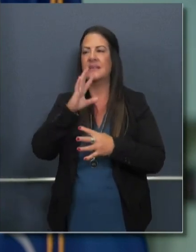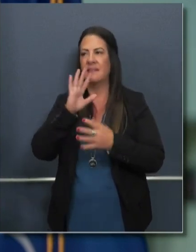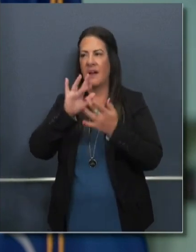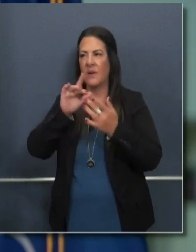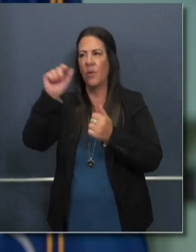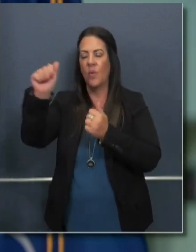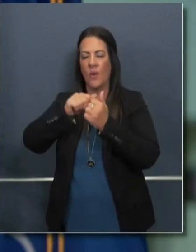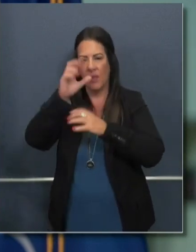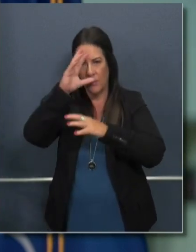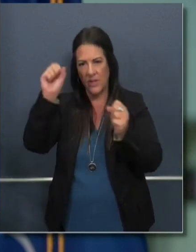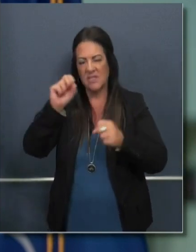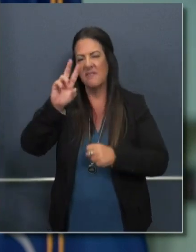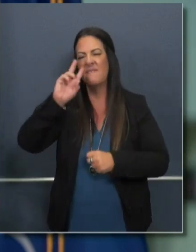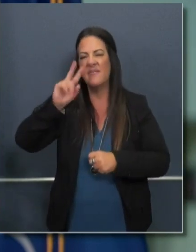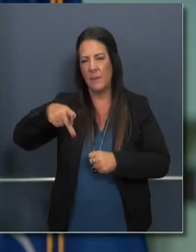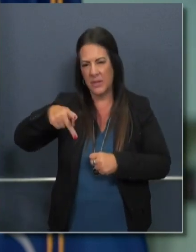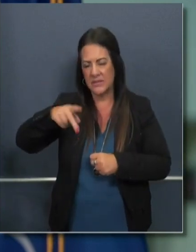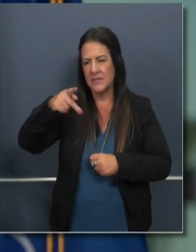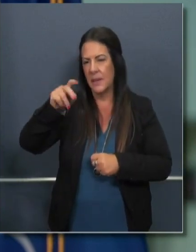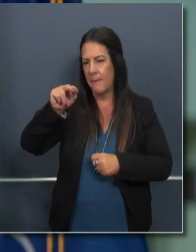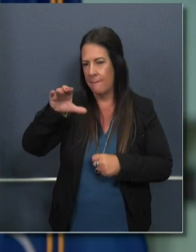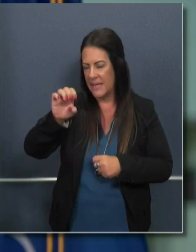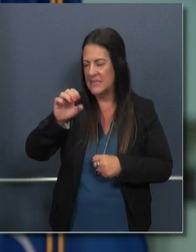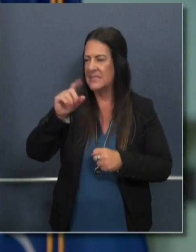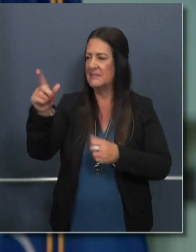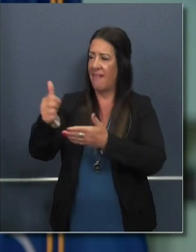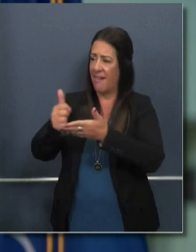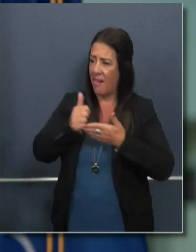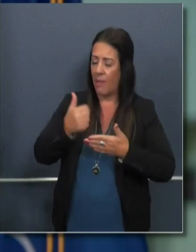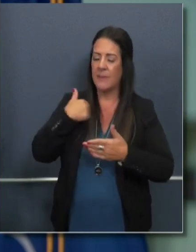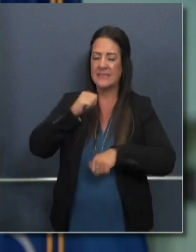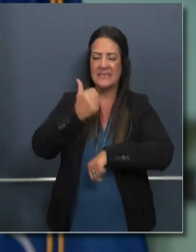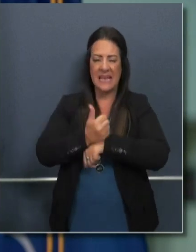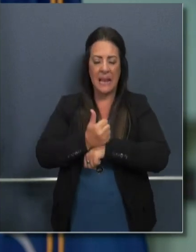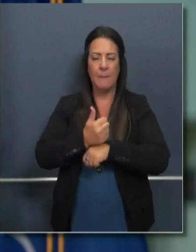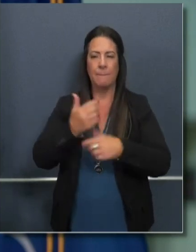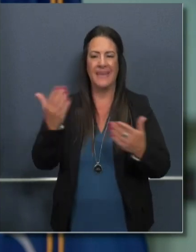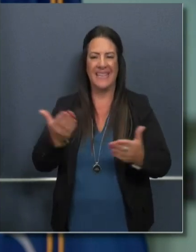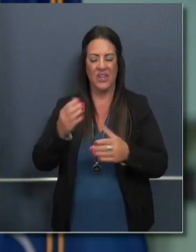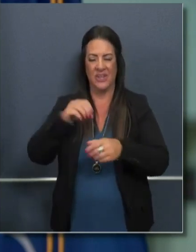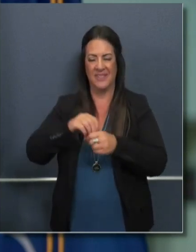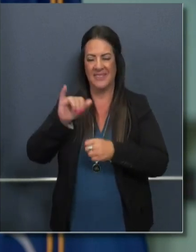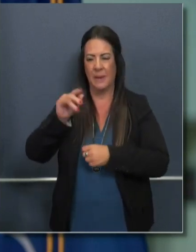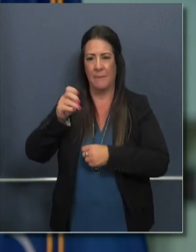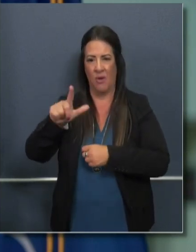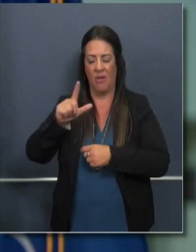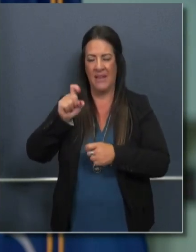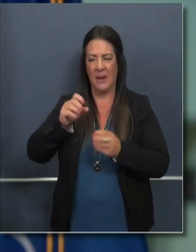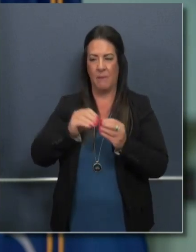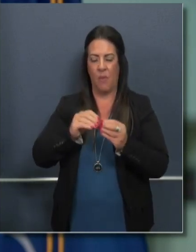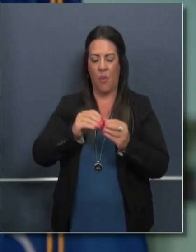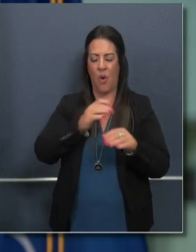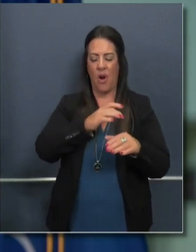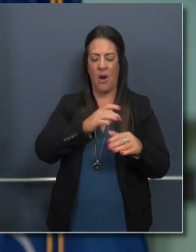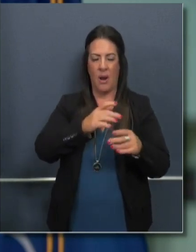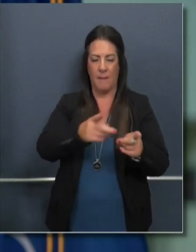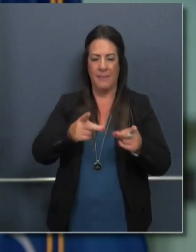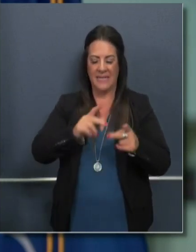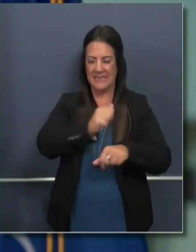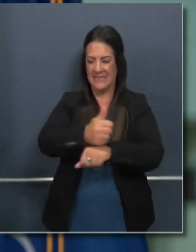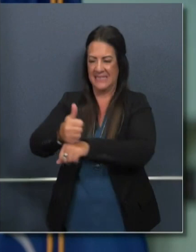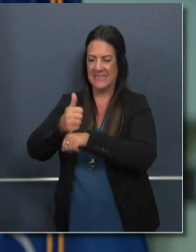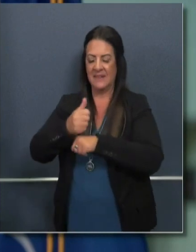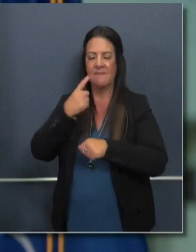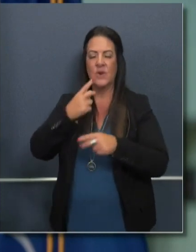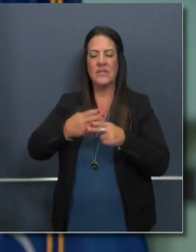reach out and provided even additional resources with representatives of the federal government at CDC. And that's an example of a county